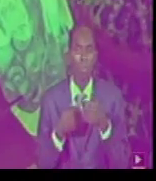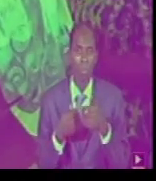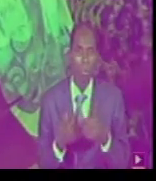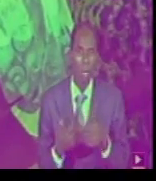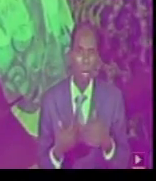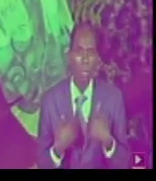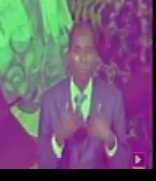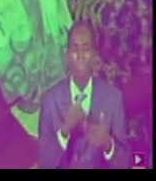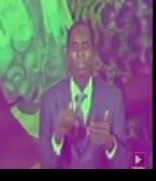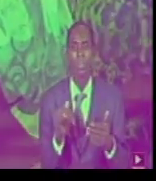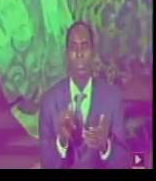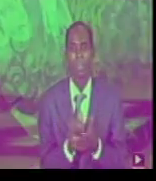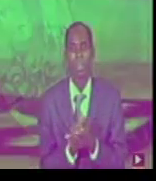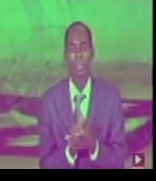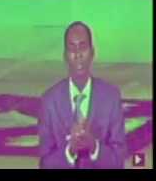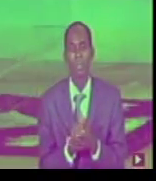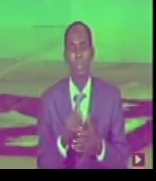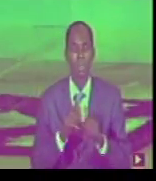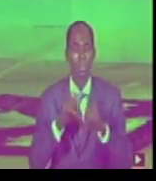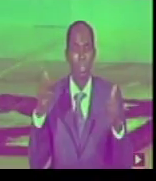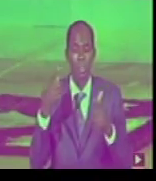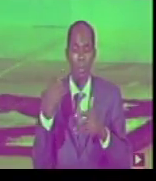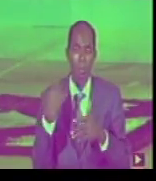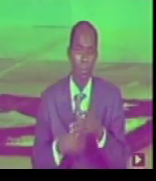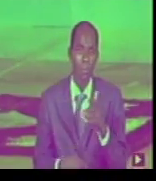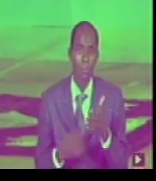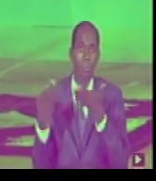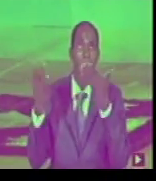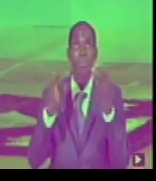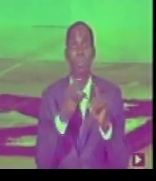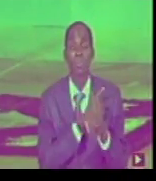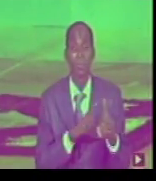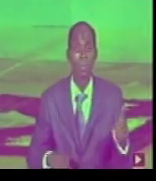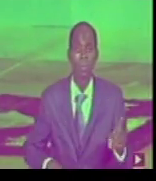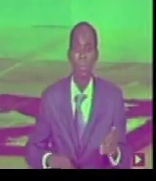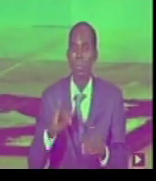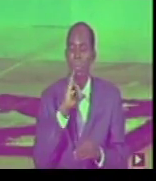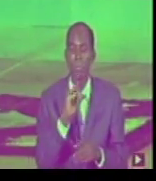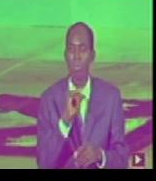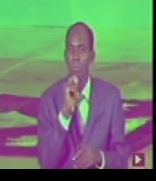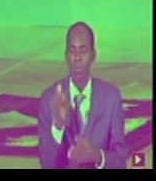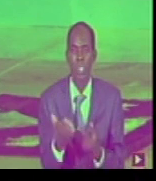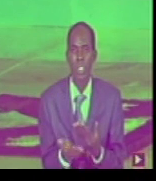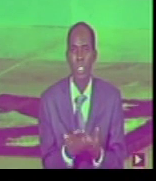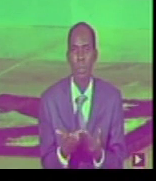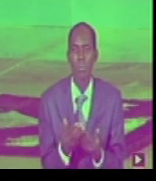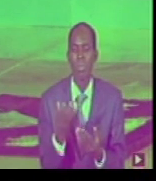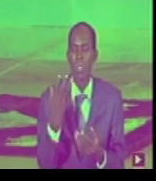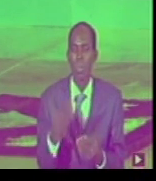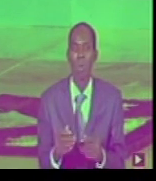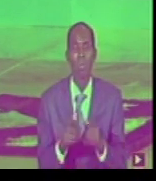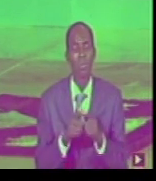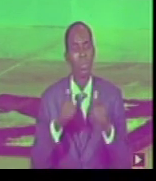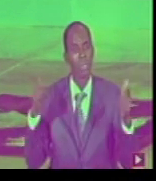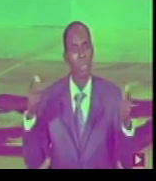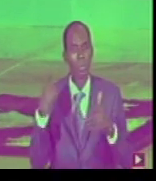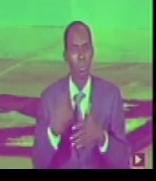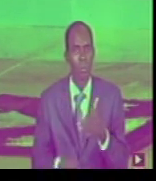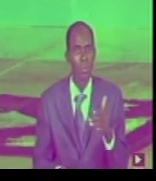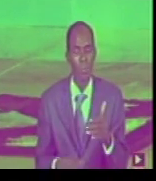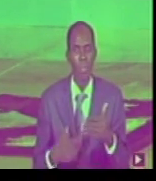great price. Serving the Lord is not cheap, of great price. Having